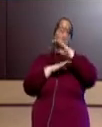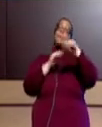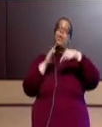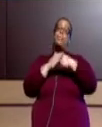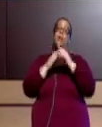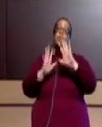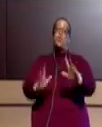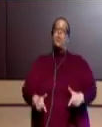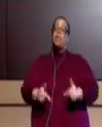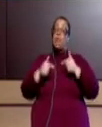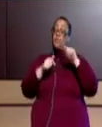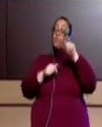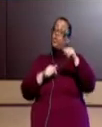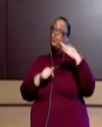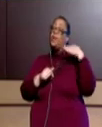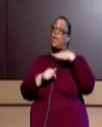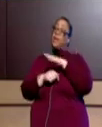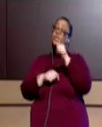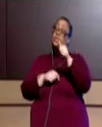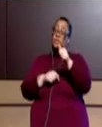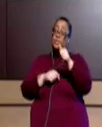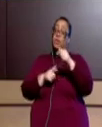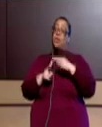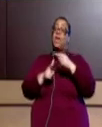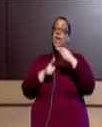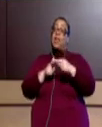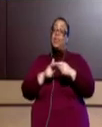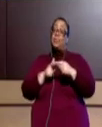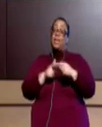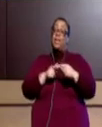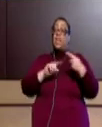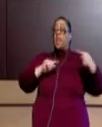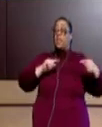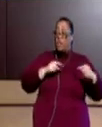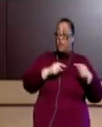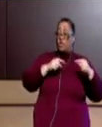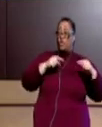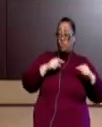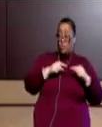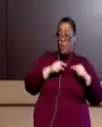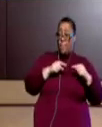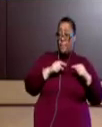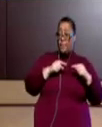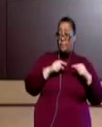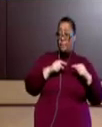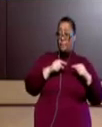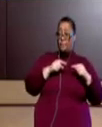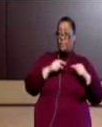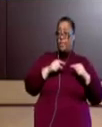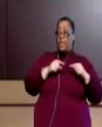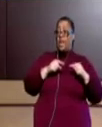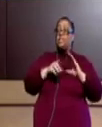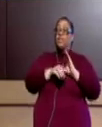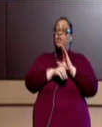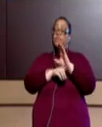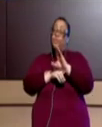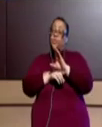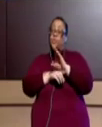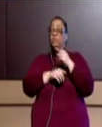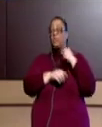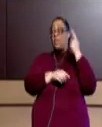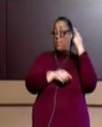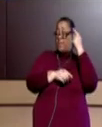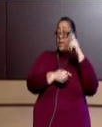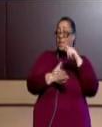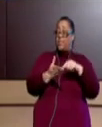have lied to yourself, and then the trauma that has triggered says, this is what's going to happen to you. So if you're watching the